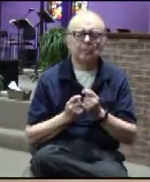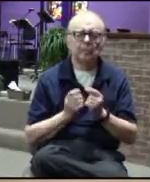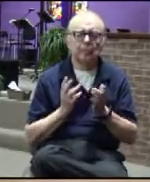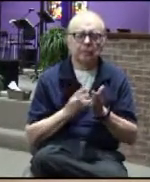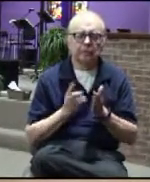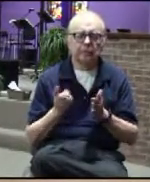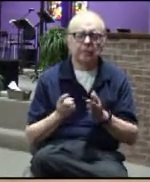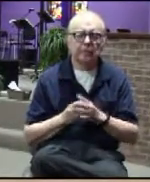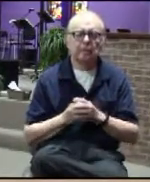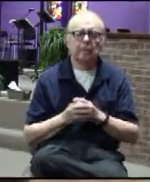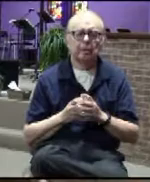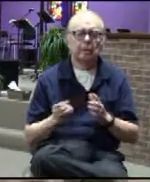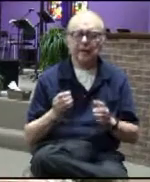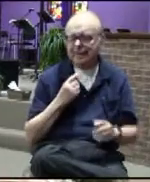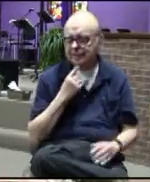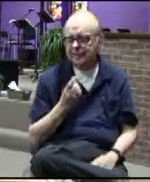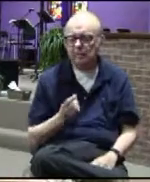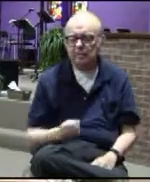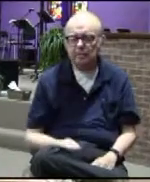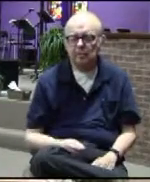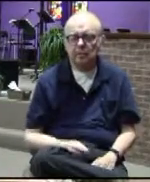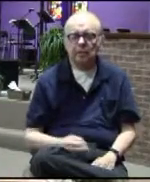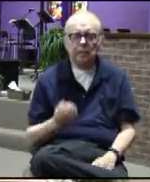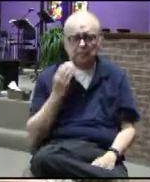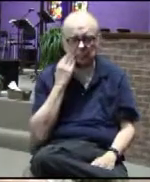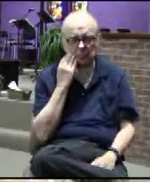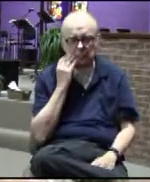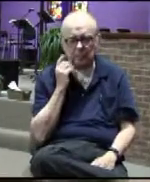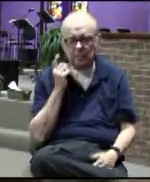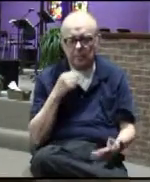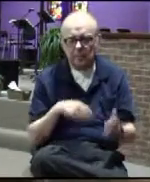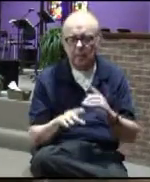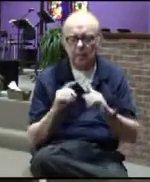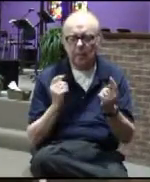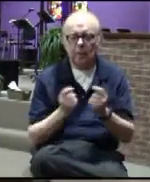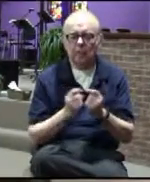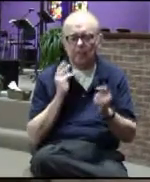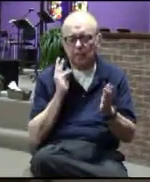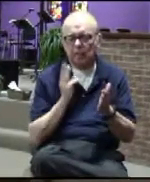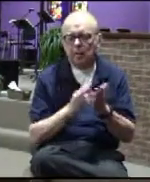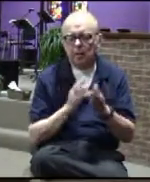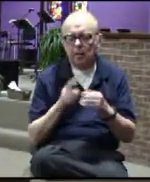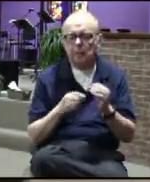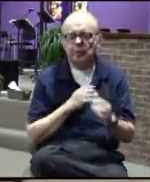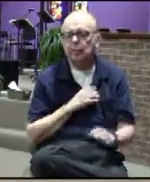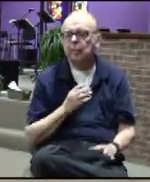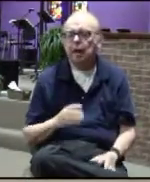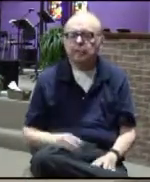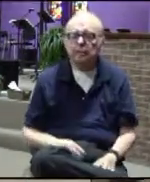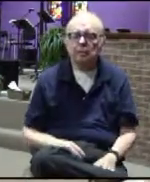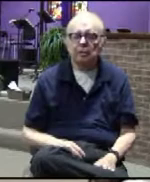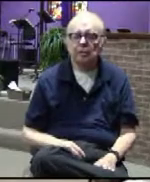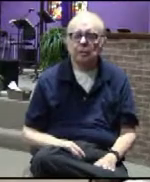and he said you know I can go into this tribe and I can witness to them about Christ